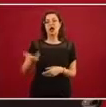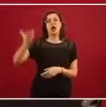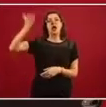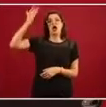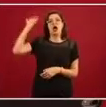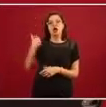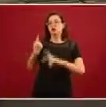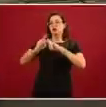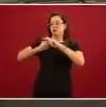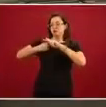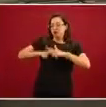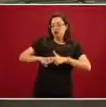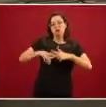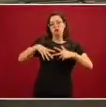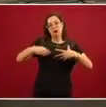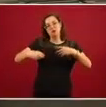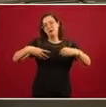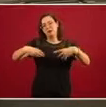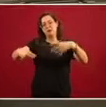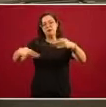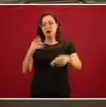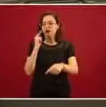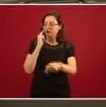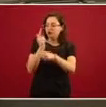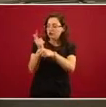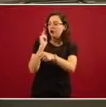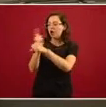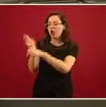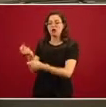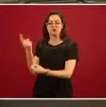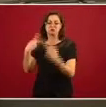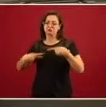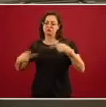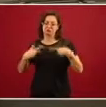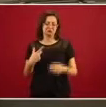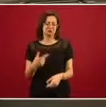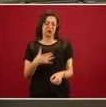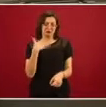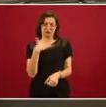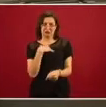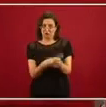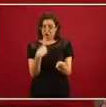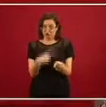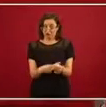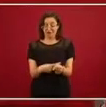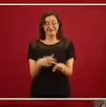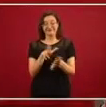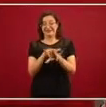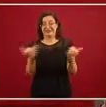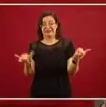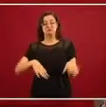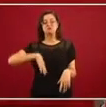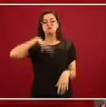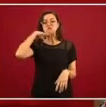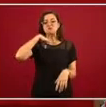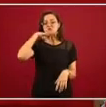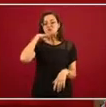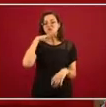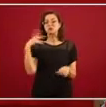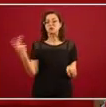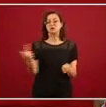many cases like this ones. In Mexico, we have reported them. Now, how many of these cases,